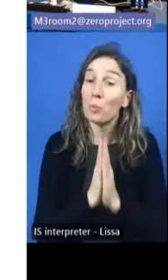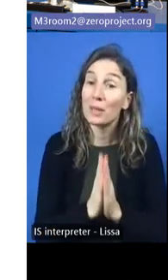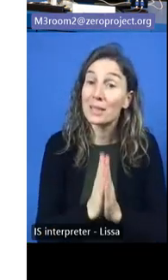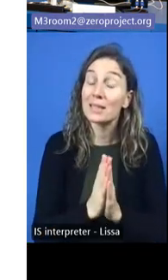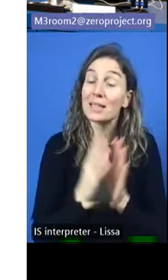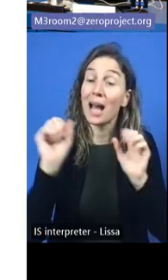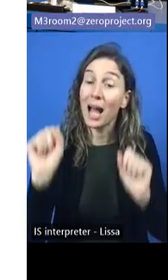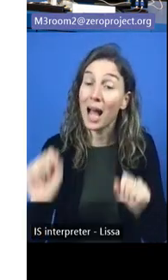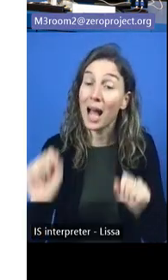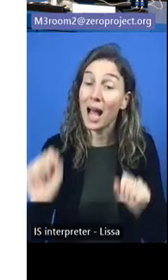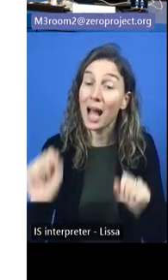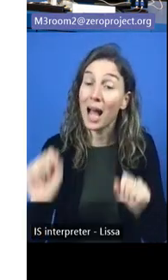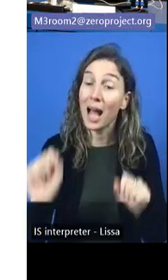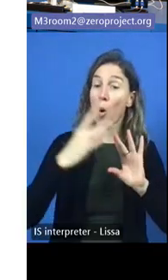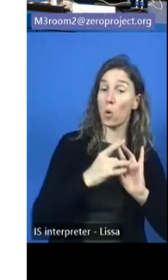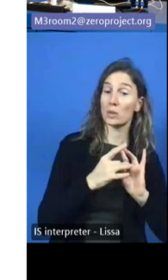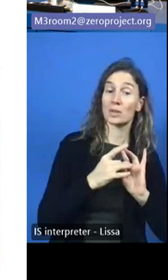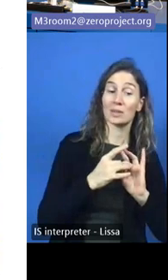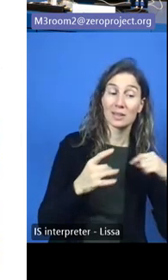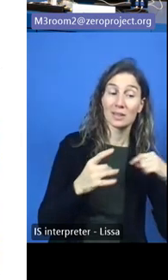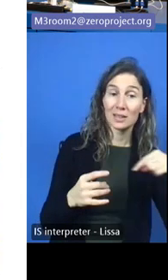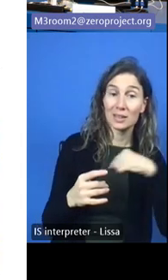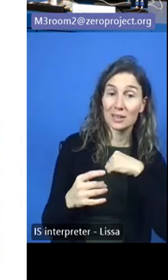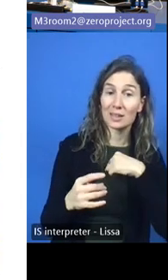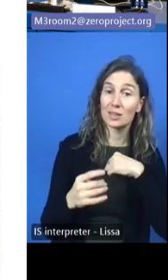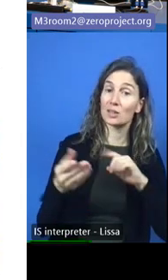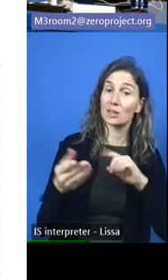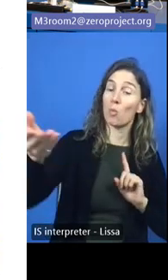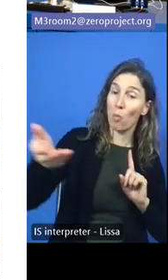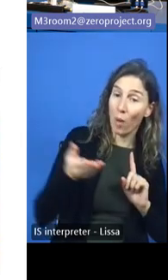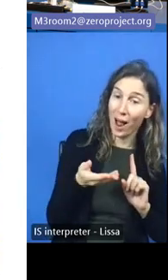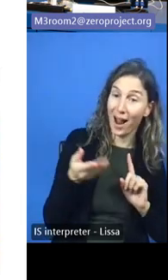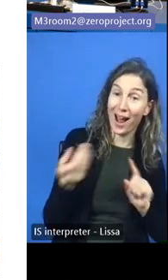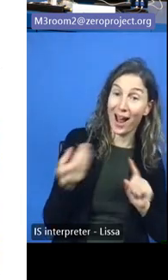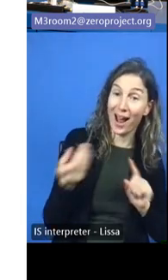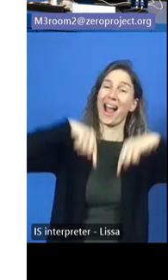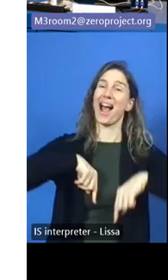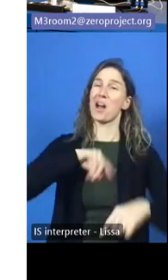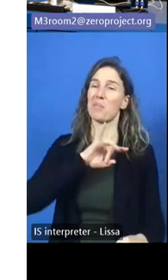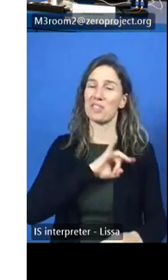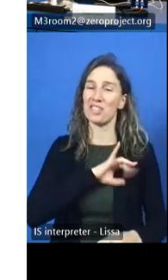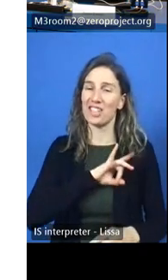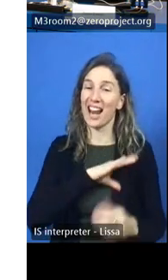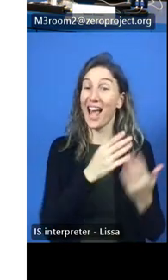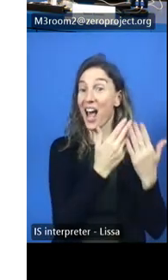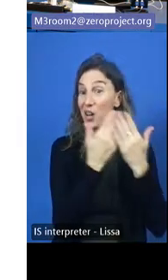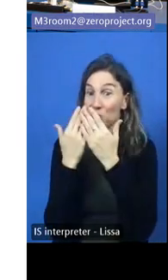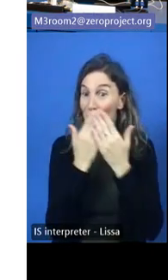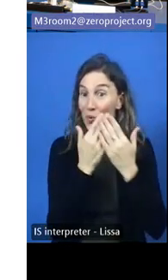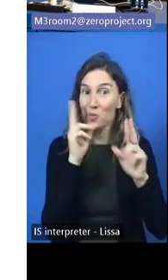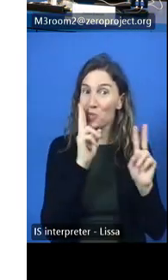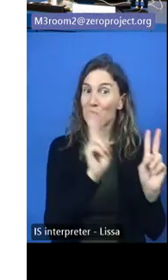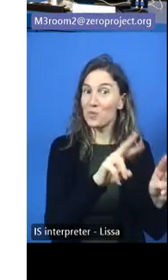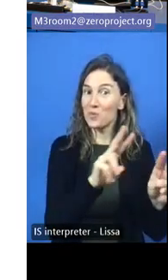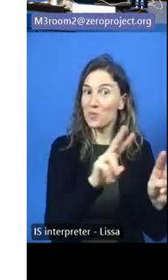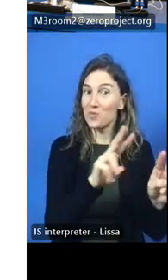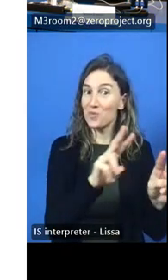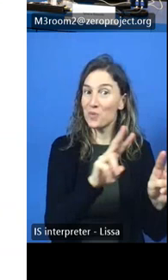us. You're welcome to come to Chile and visit our school. Oh.